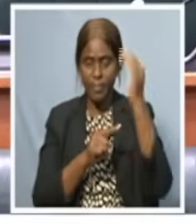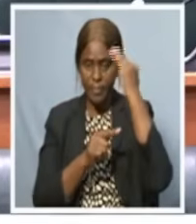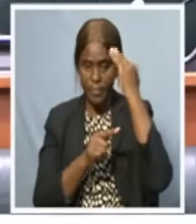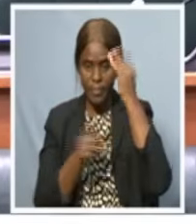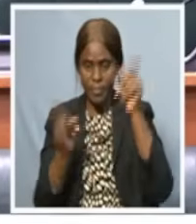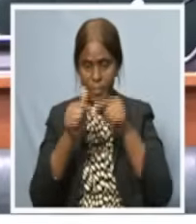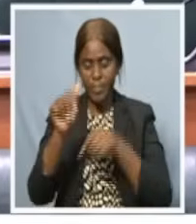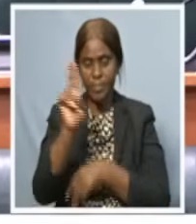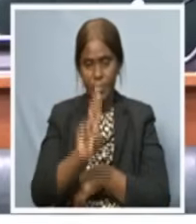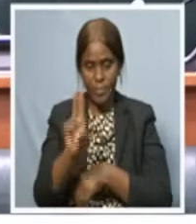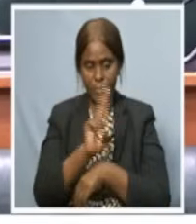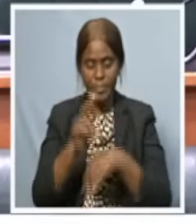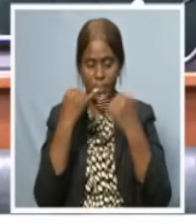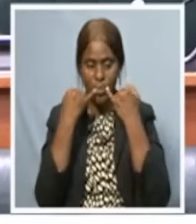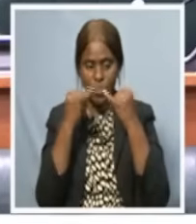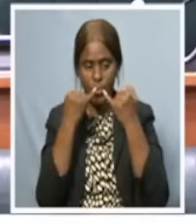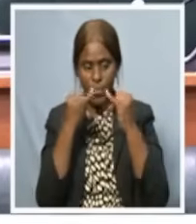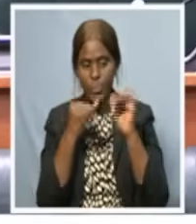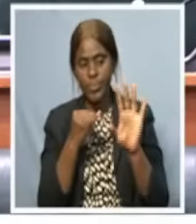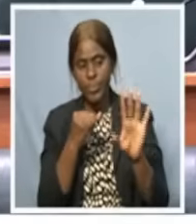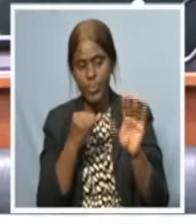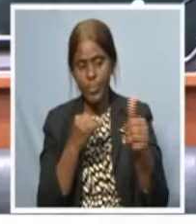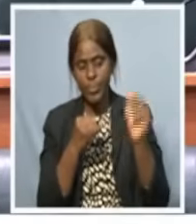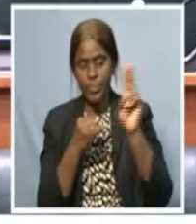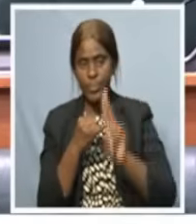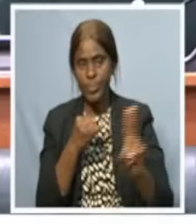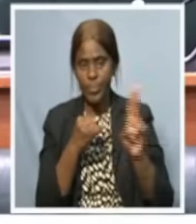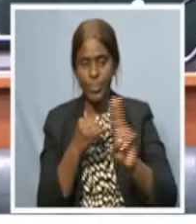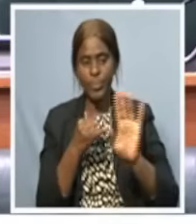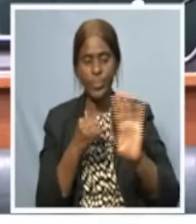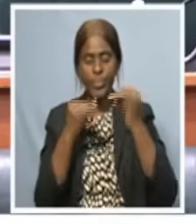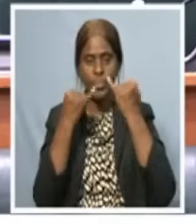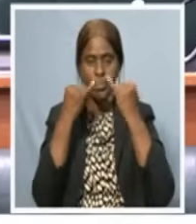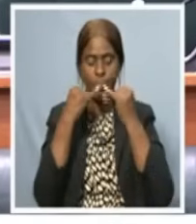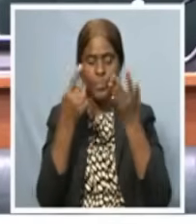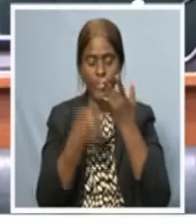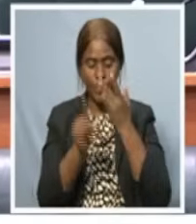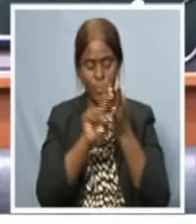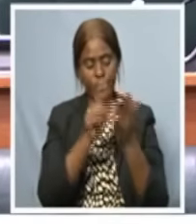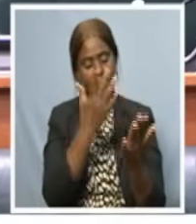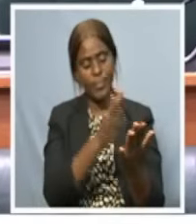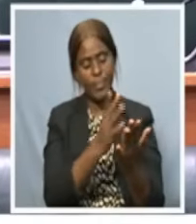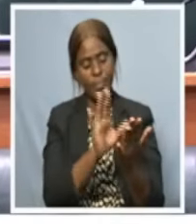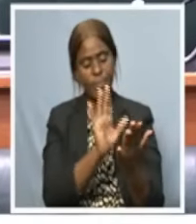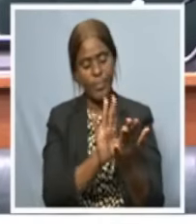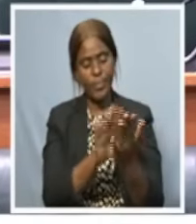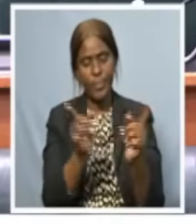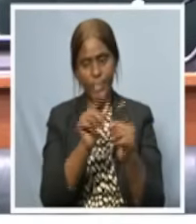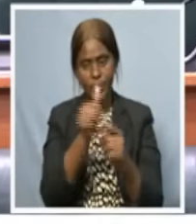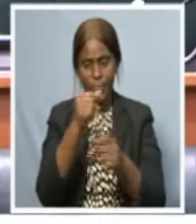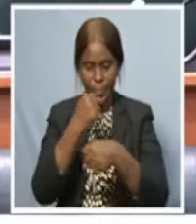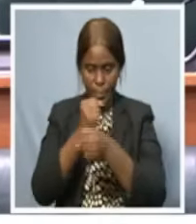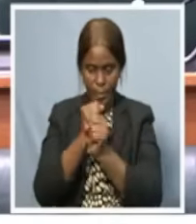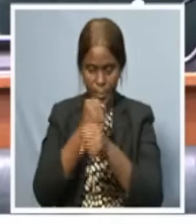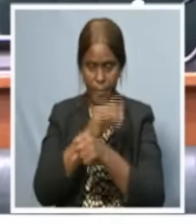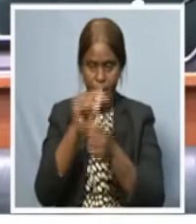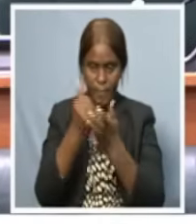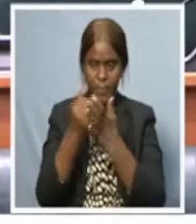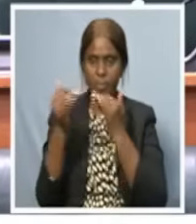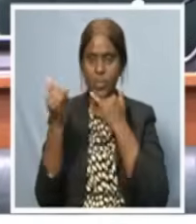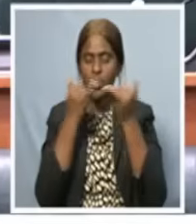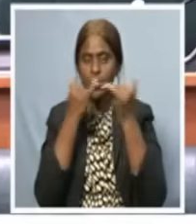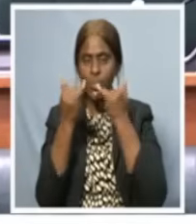that when you are using the database, you use the data as it is. When you make